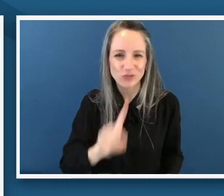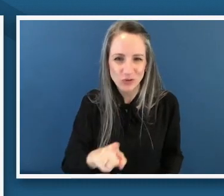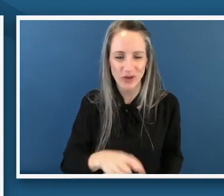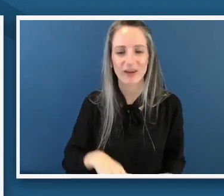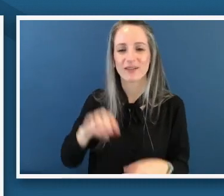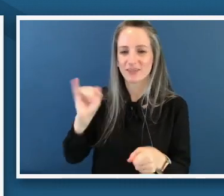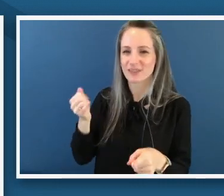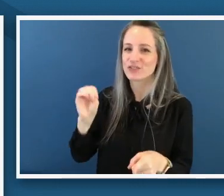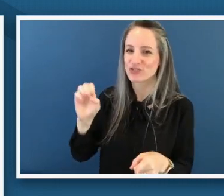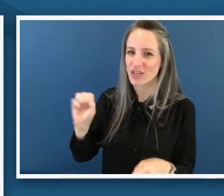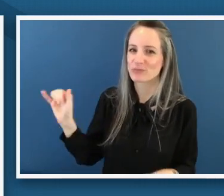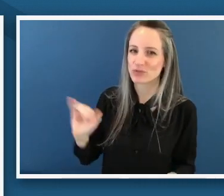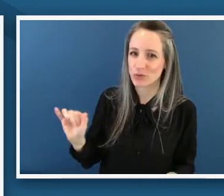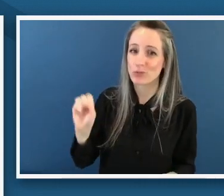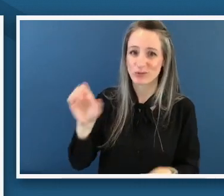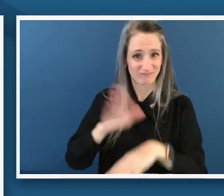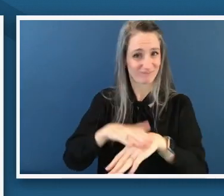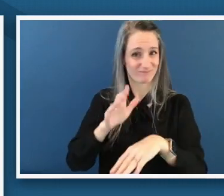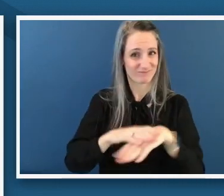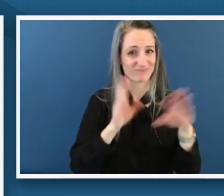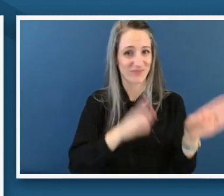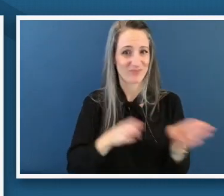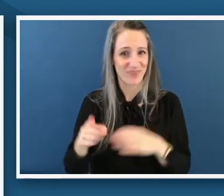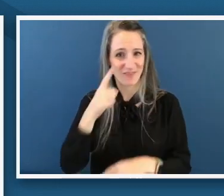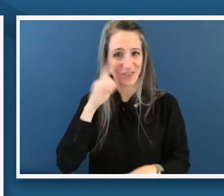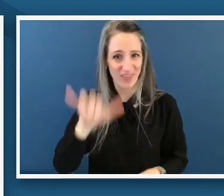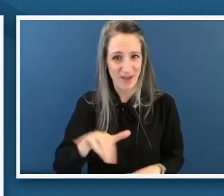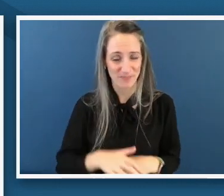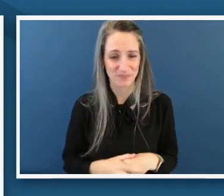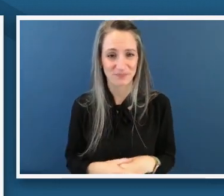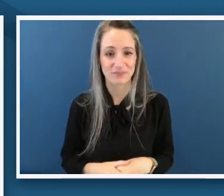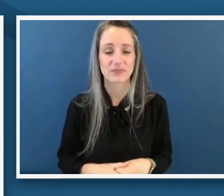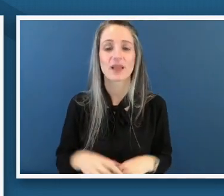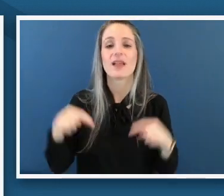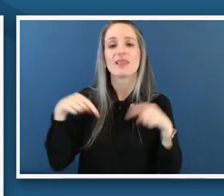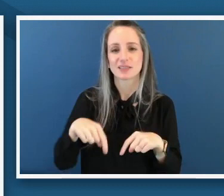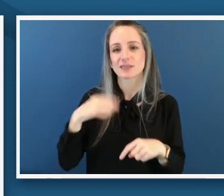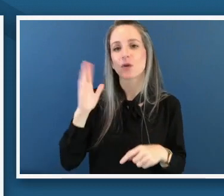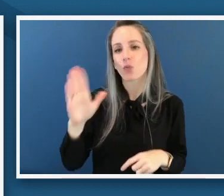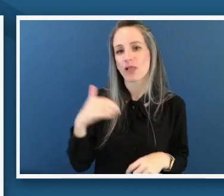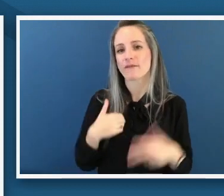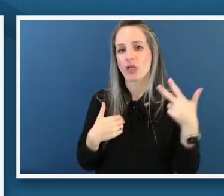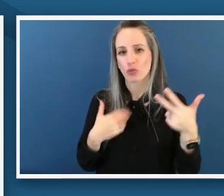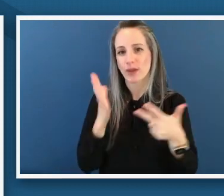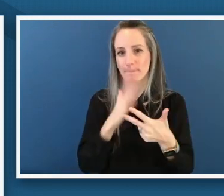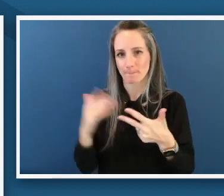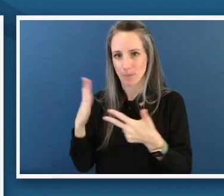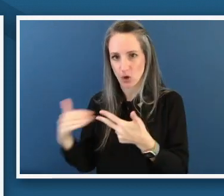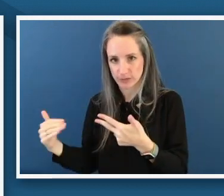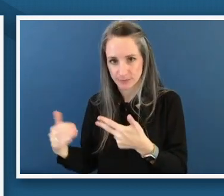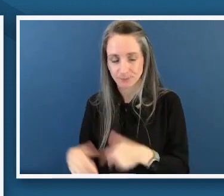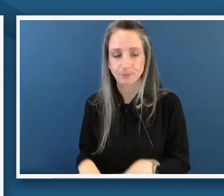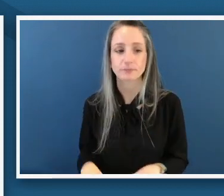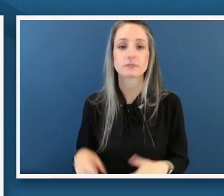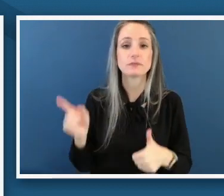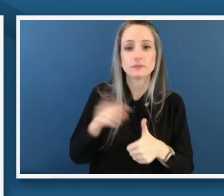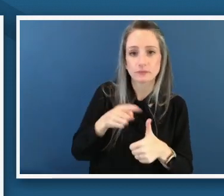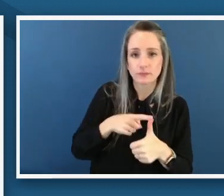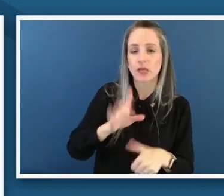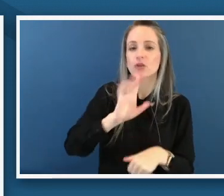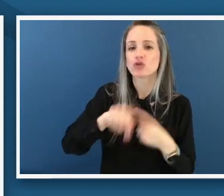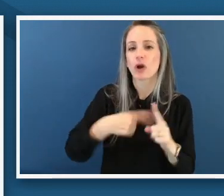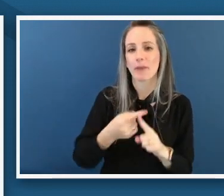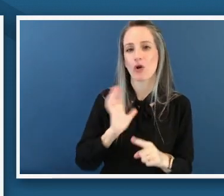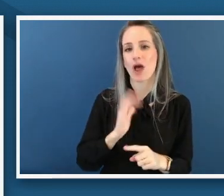that this conversation is going to work, it's going to basically play out in 3 parts. The first part, we're going to talk about our own origin stories, not just